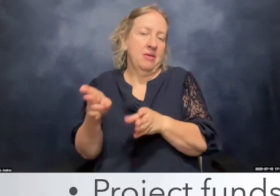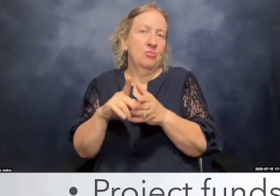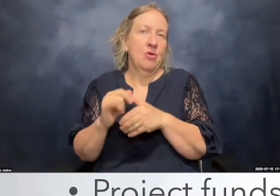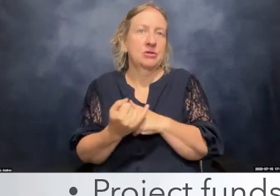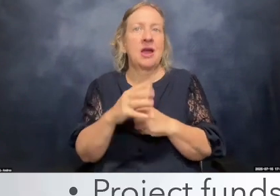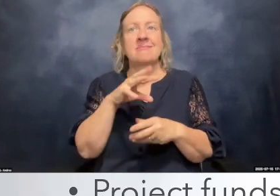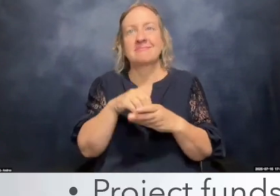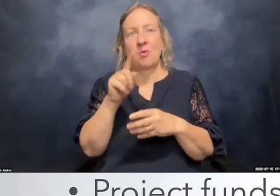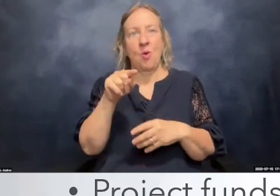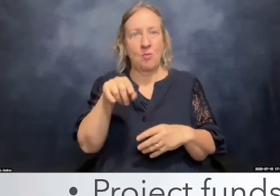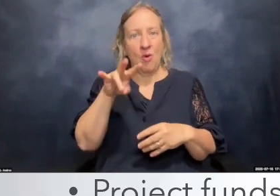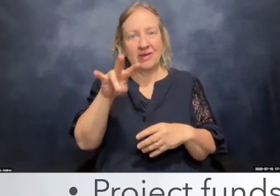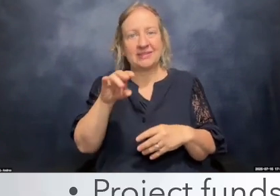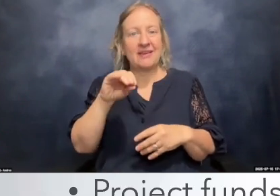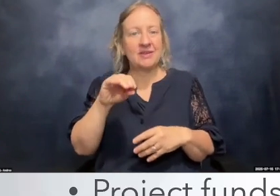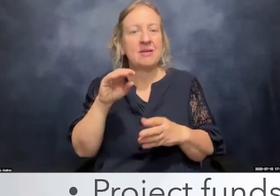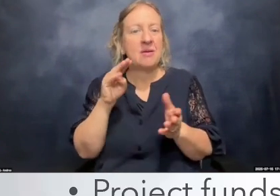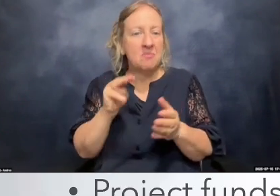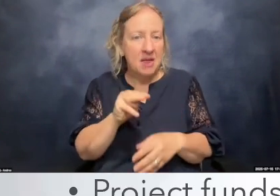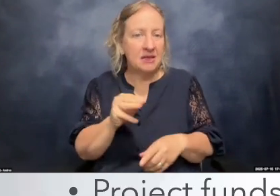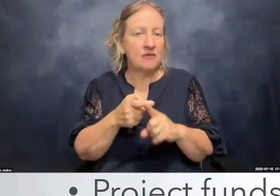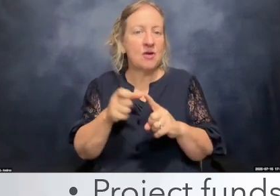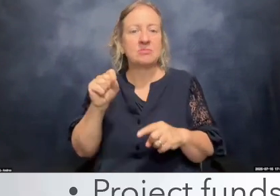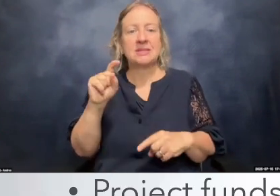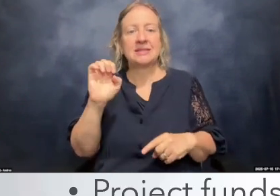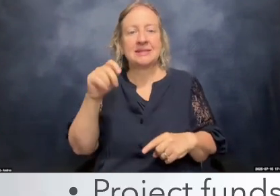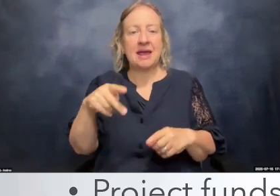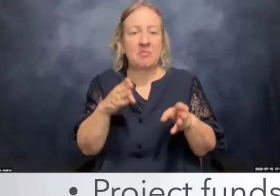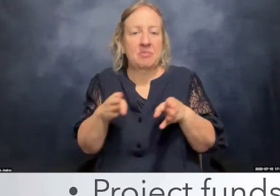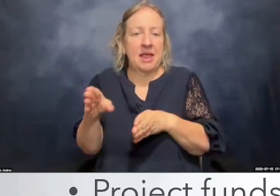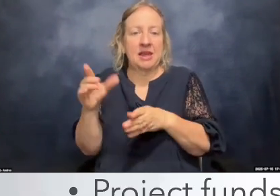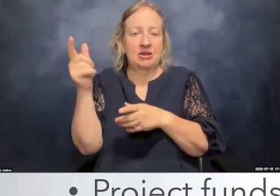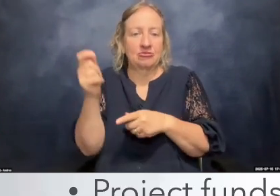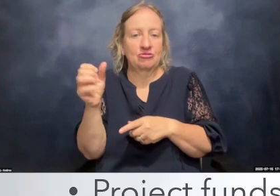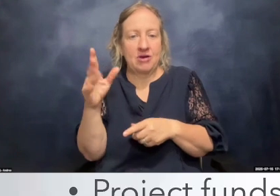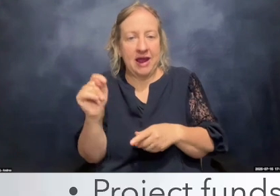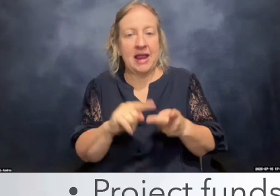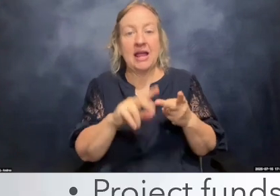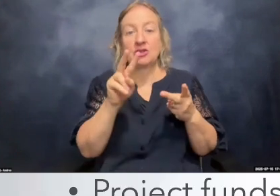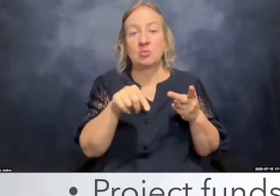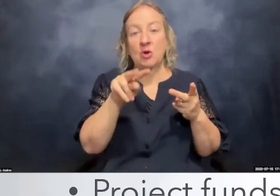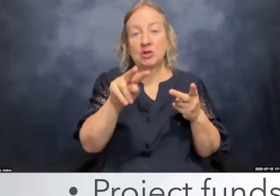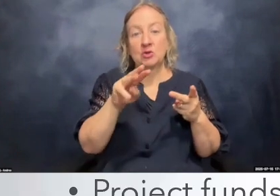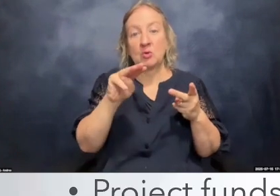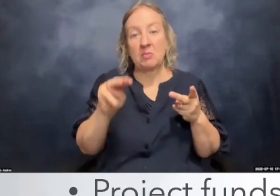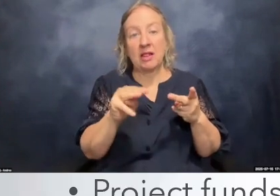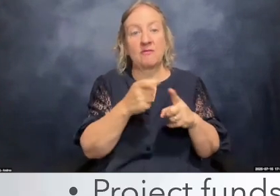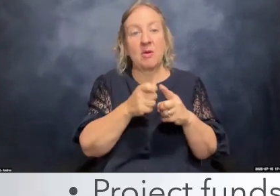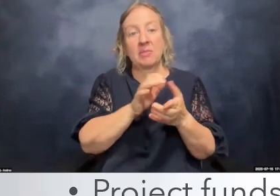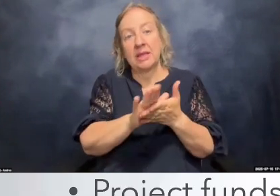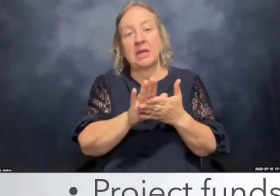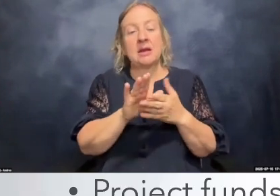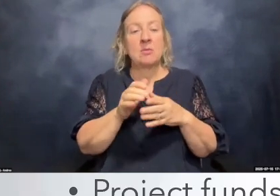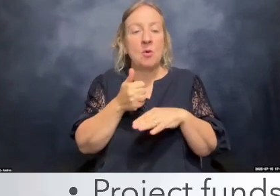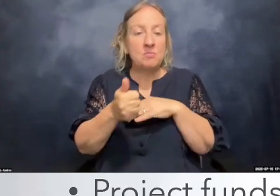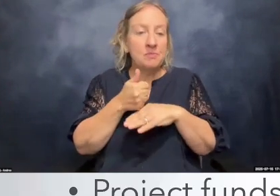$1.7 million from STEP planning grants and $2.2 million from Clean Mobility Options Transportation Needs